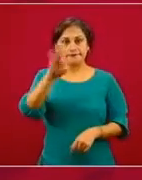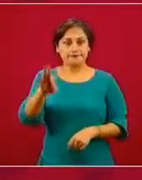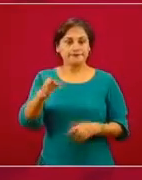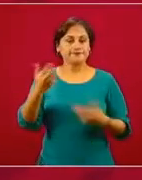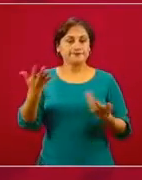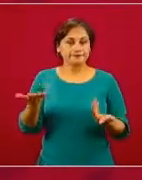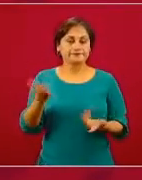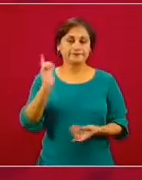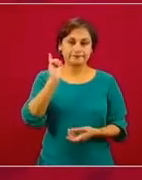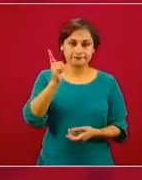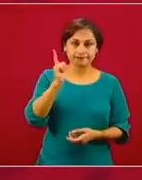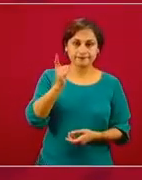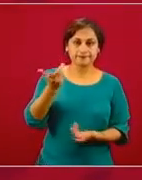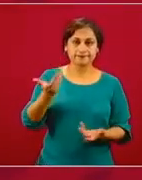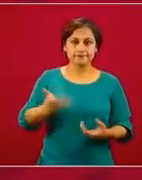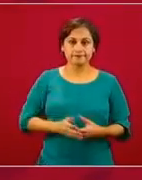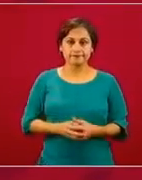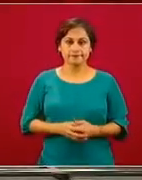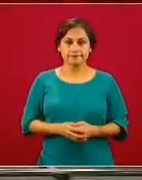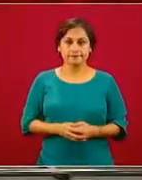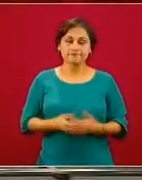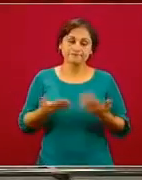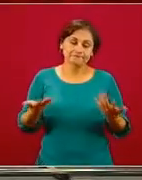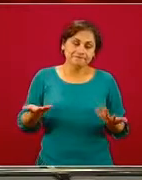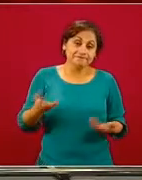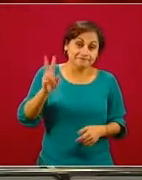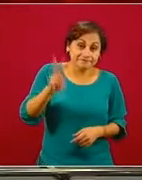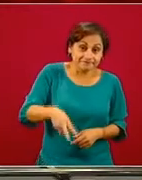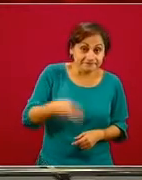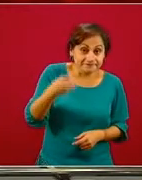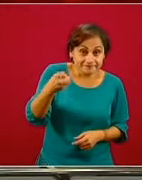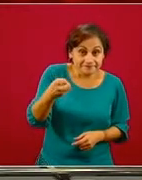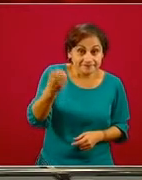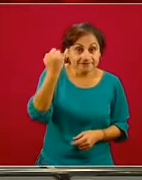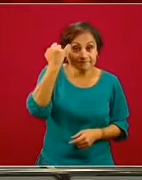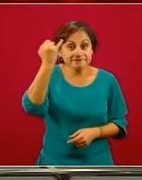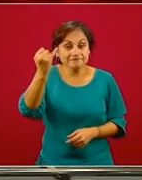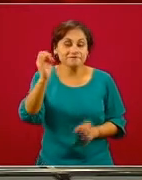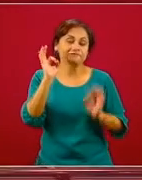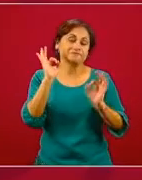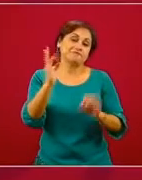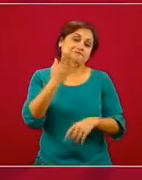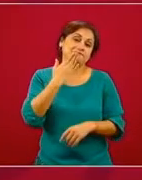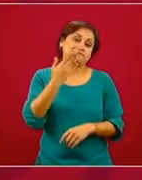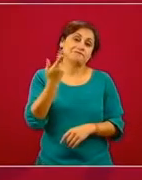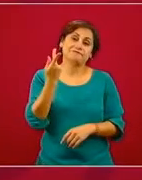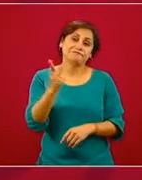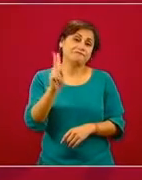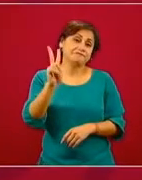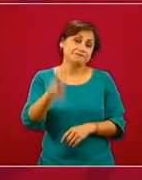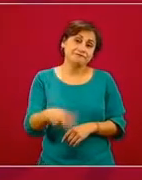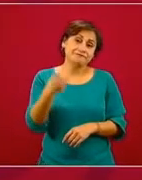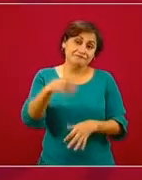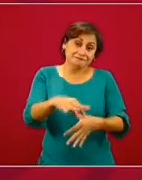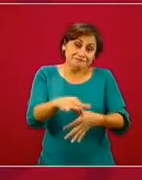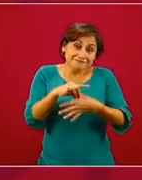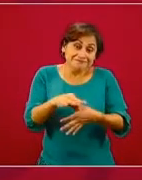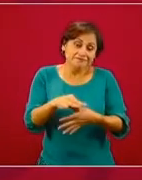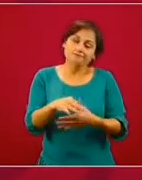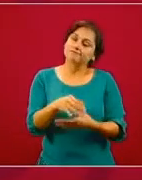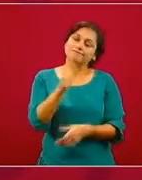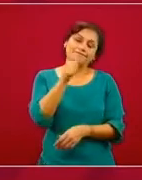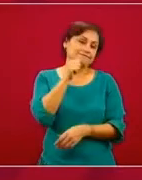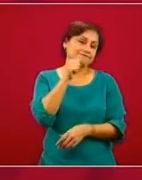quantity so we could distribute it all around the world, and